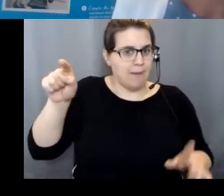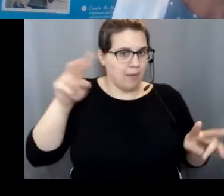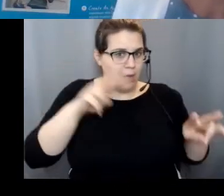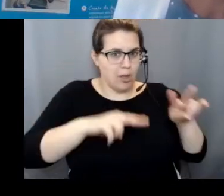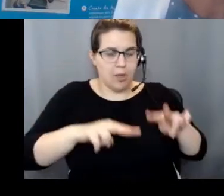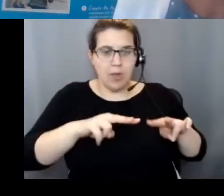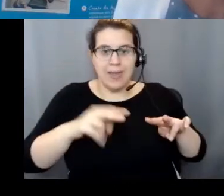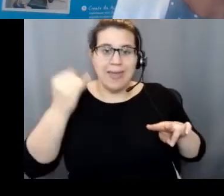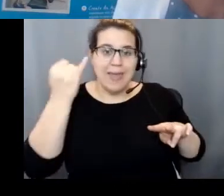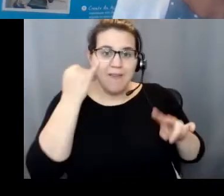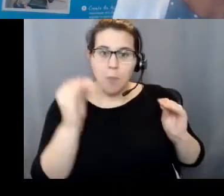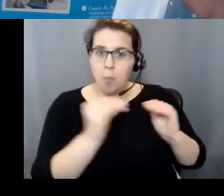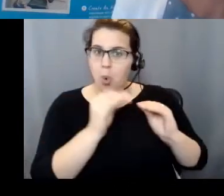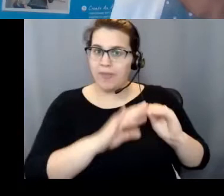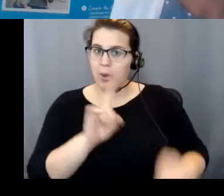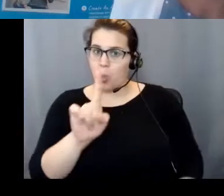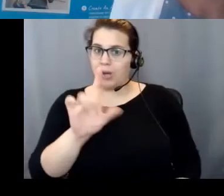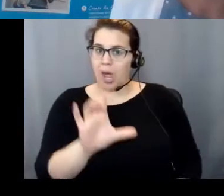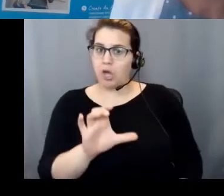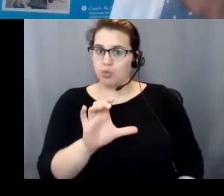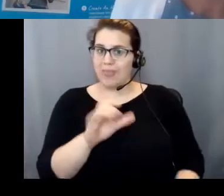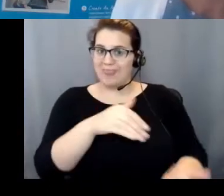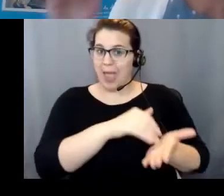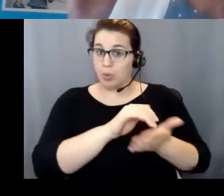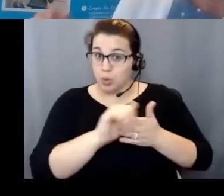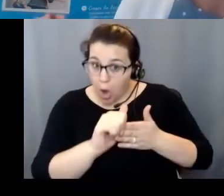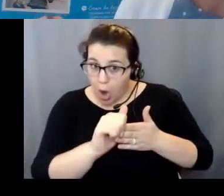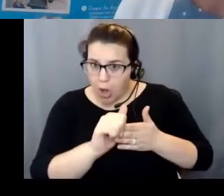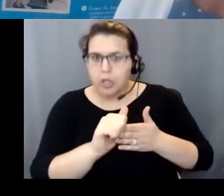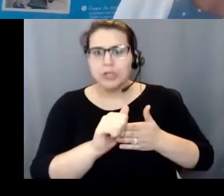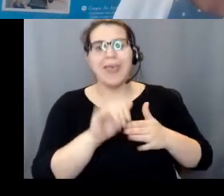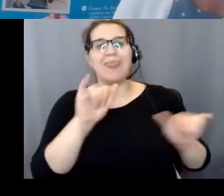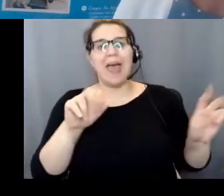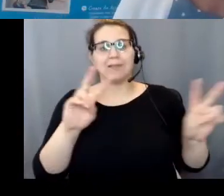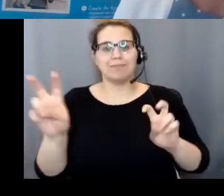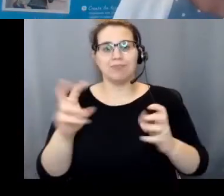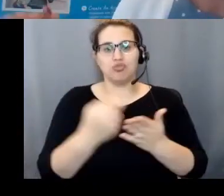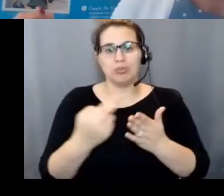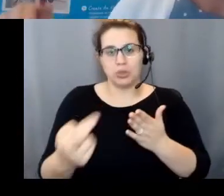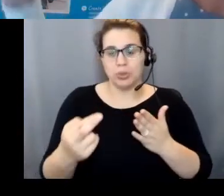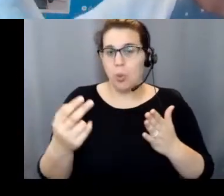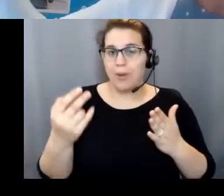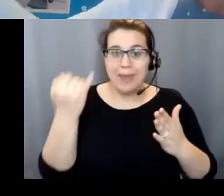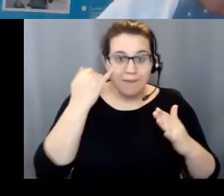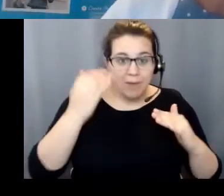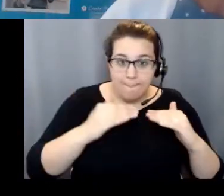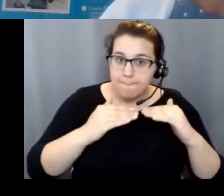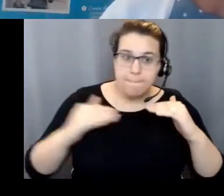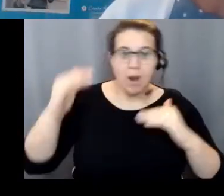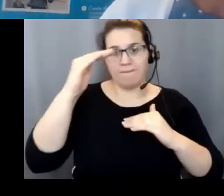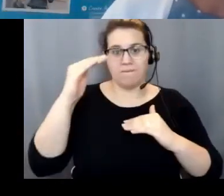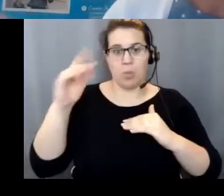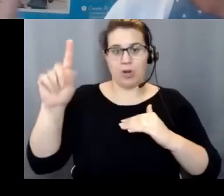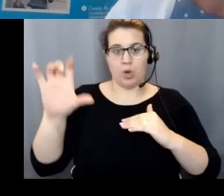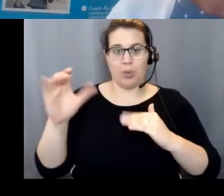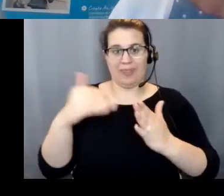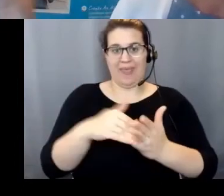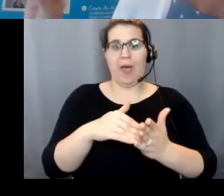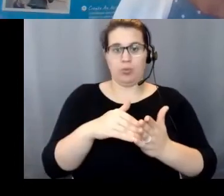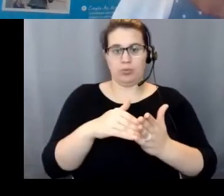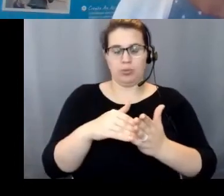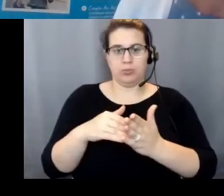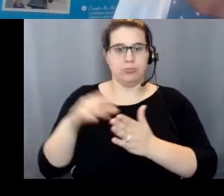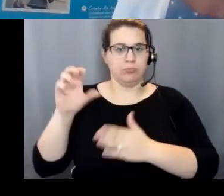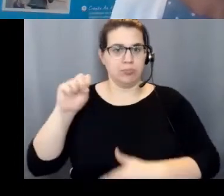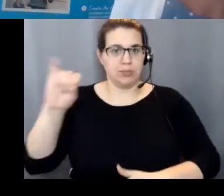over $100,000 as a resource. So once the account reaches $100,000, anything in excess of that, they start counting